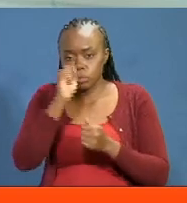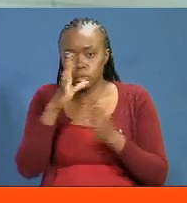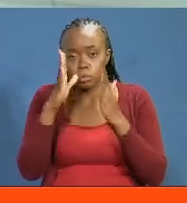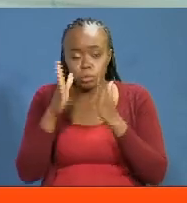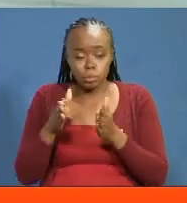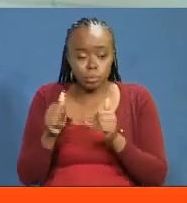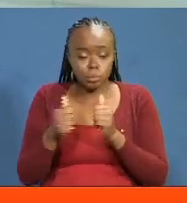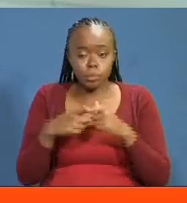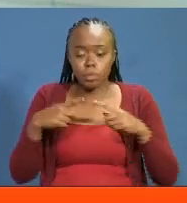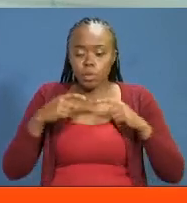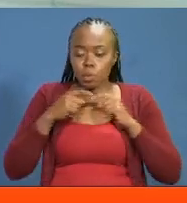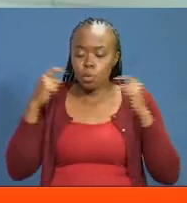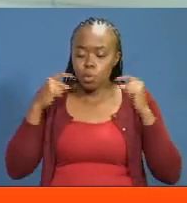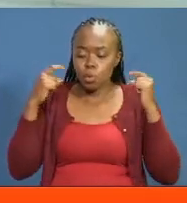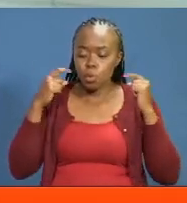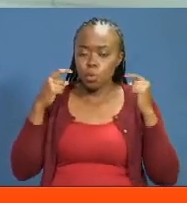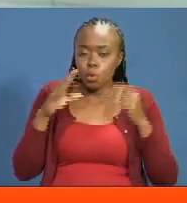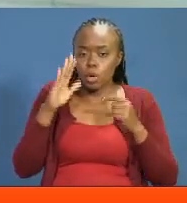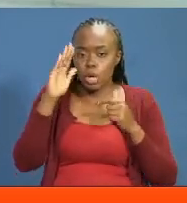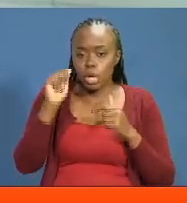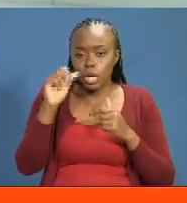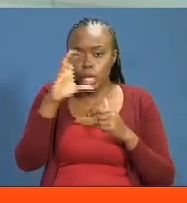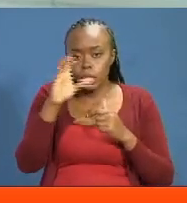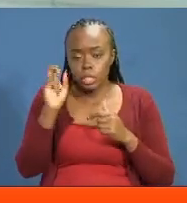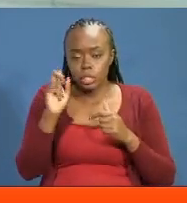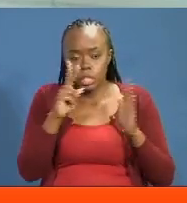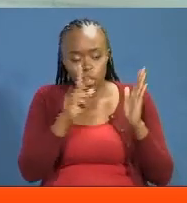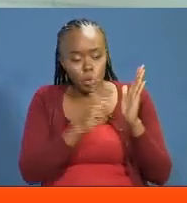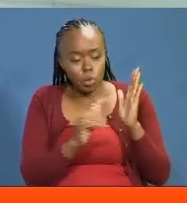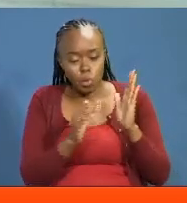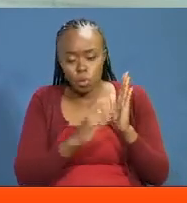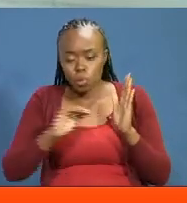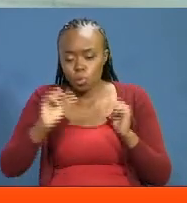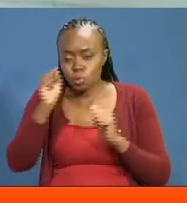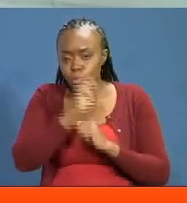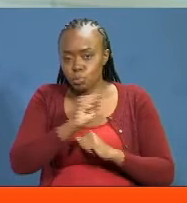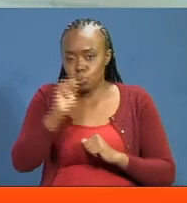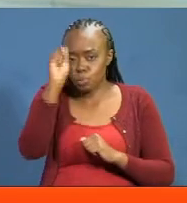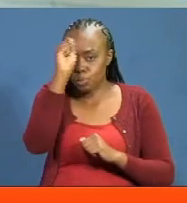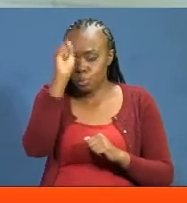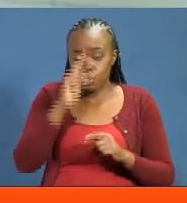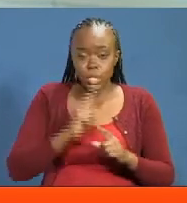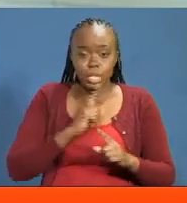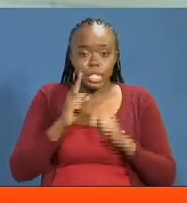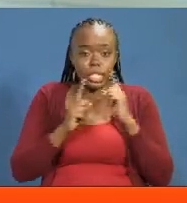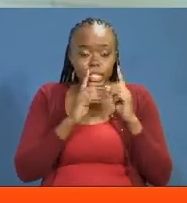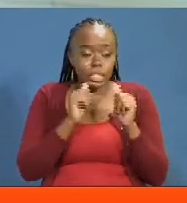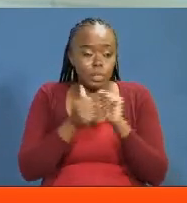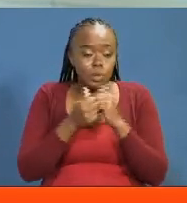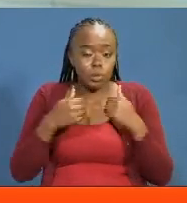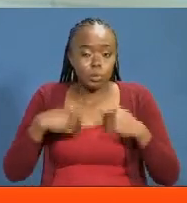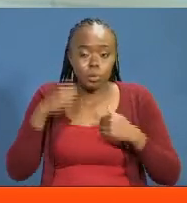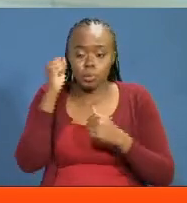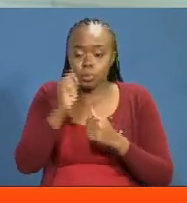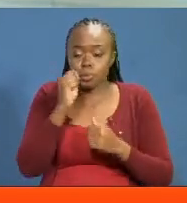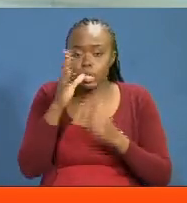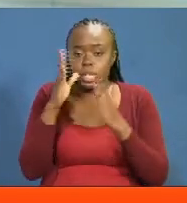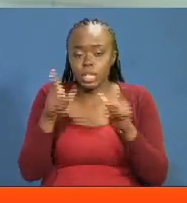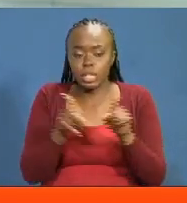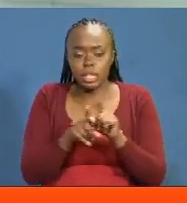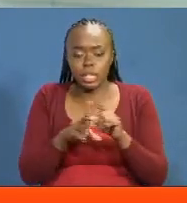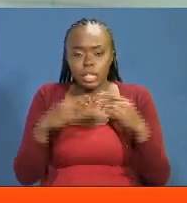Bishop of Anglican Church of Kenya, Diocese of Muranga South, Julius Karanu, reprimanded politicians to